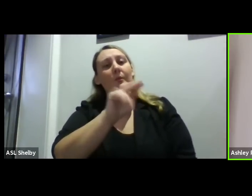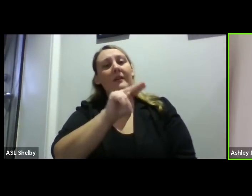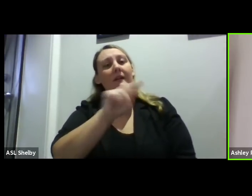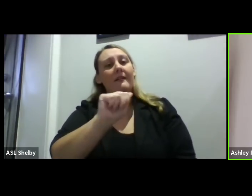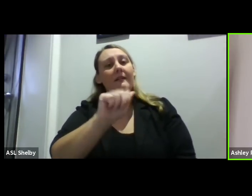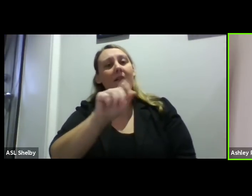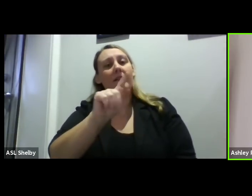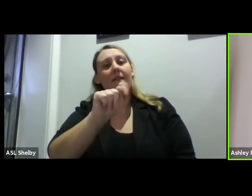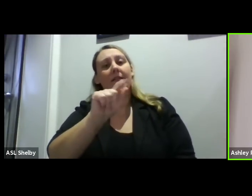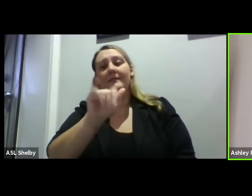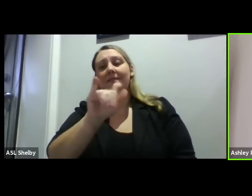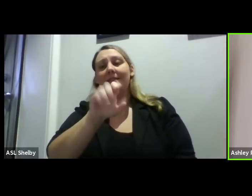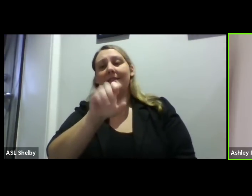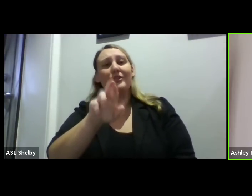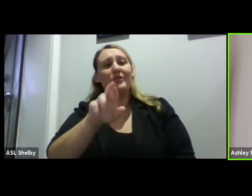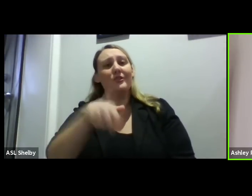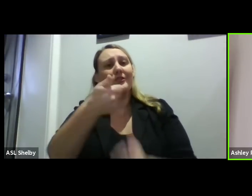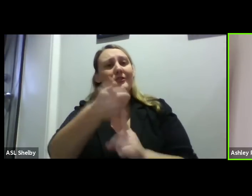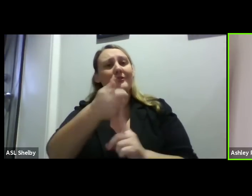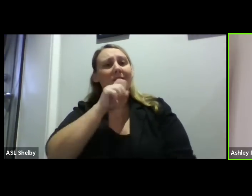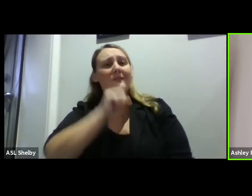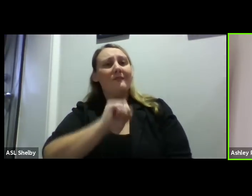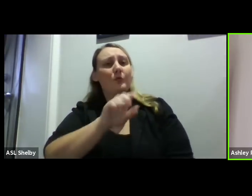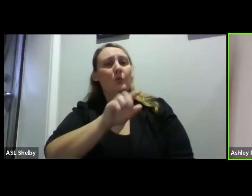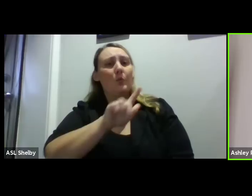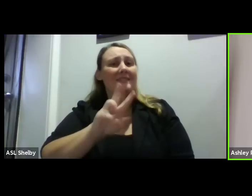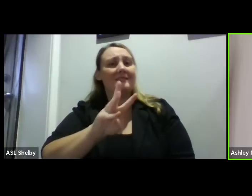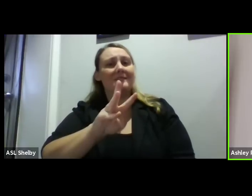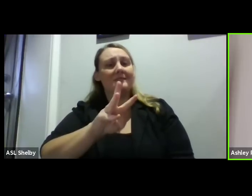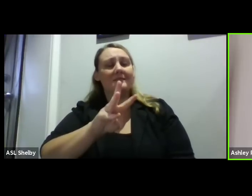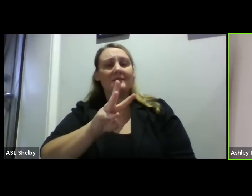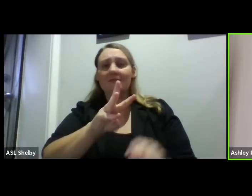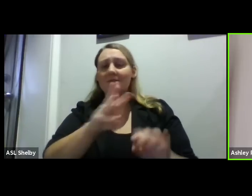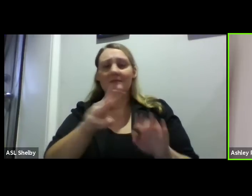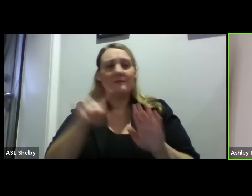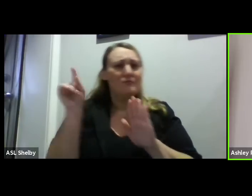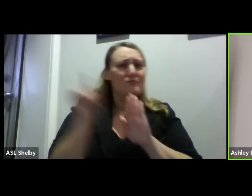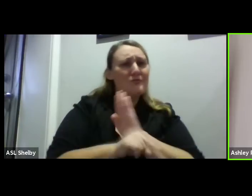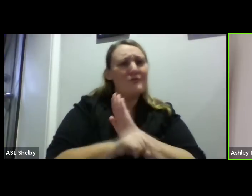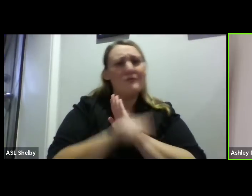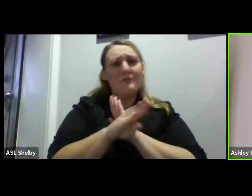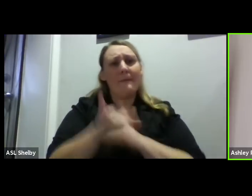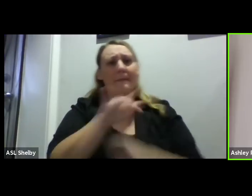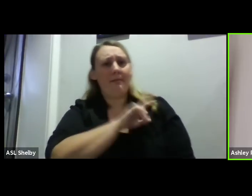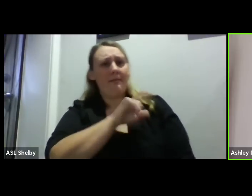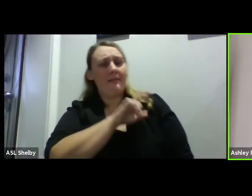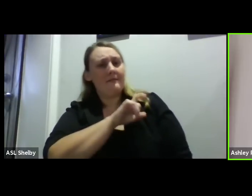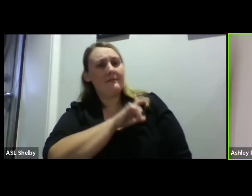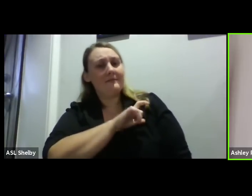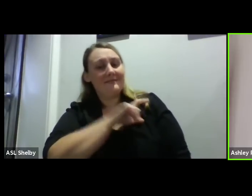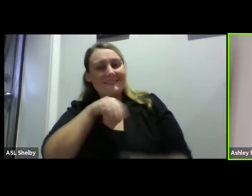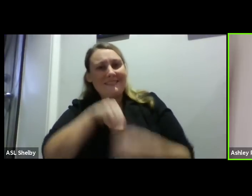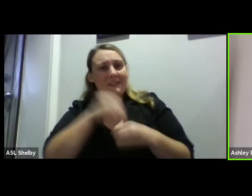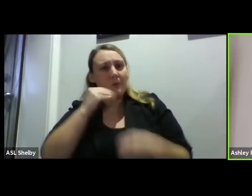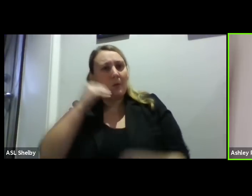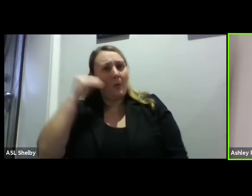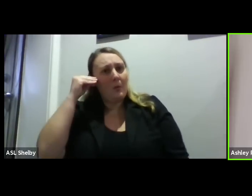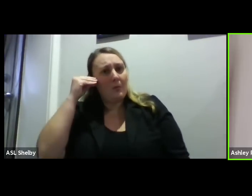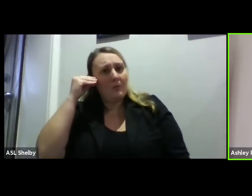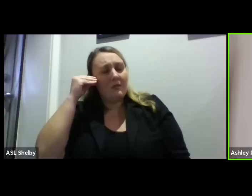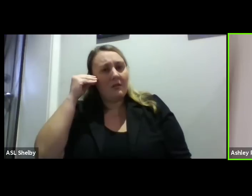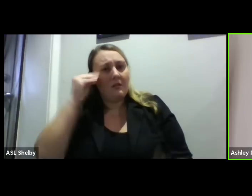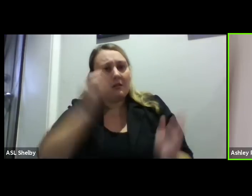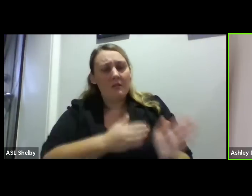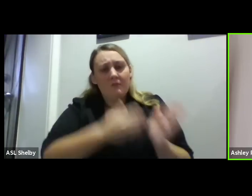EMT murdered by police in her home, and Tony McDade, an unarmed Black trans man murdered by